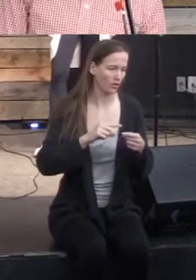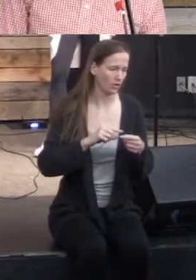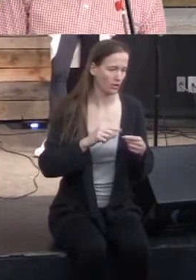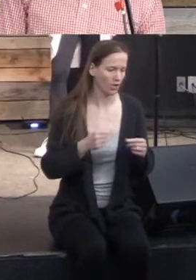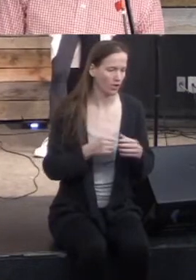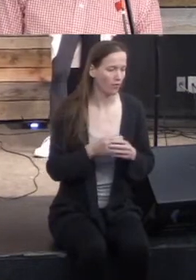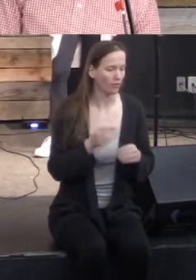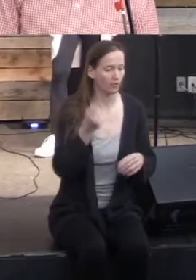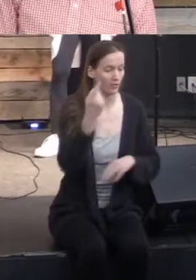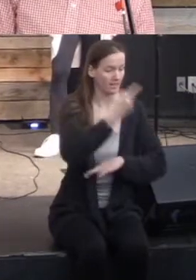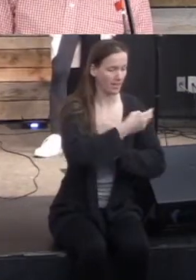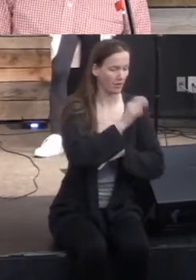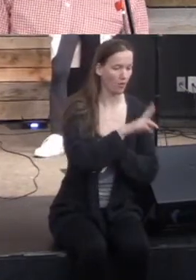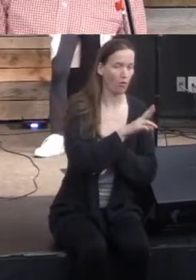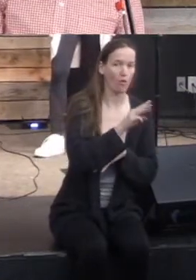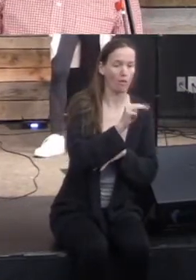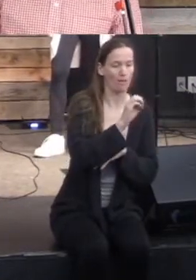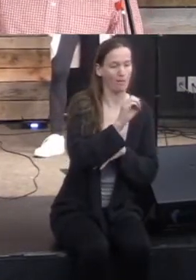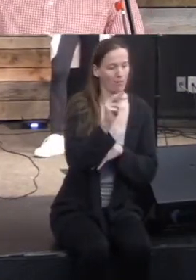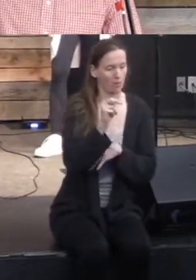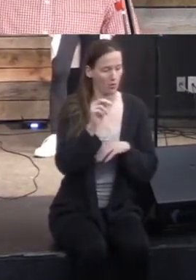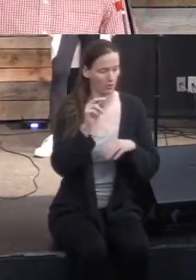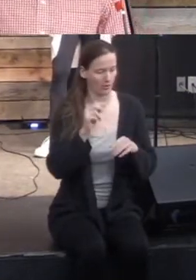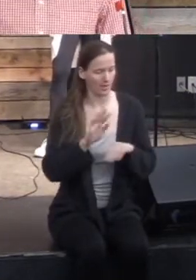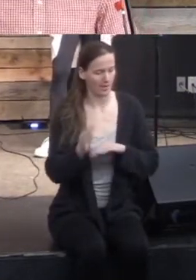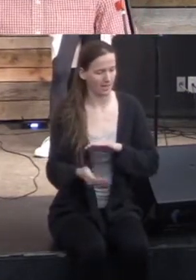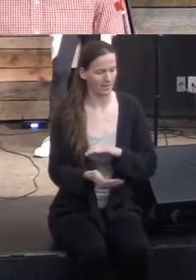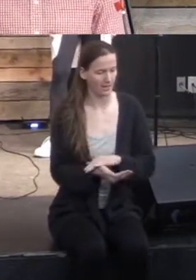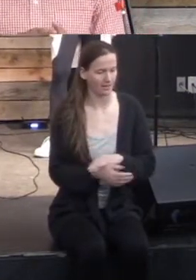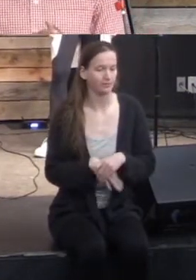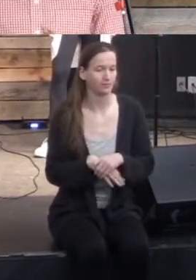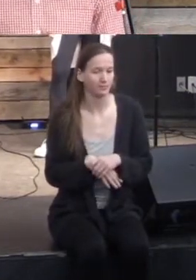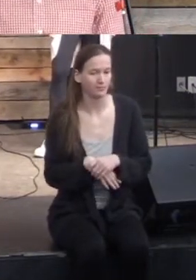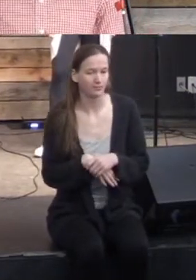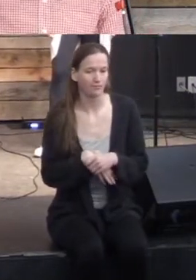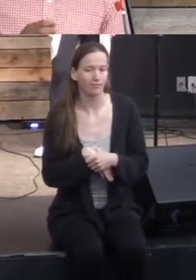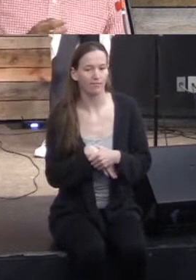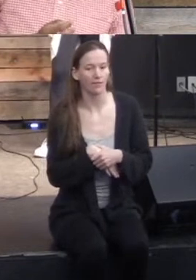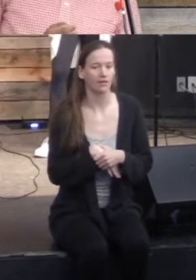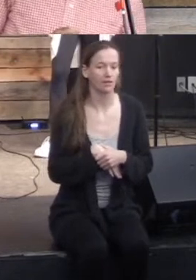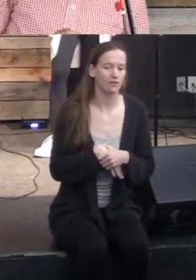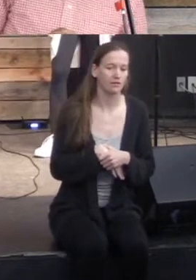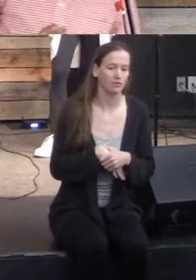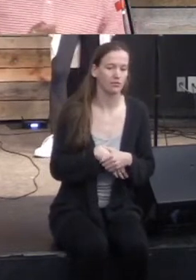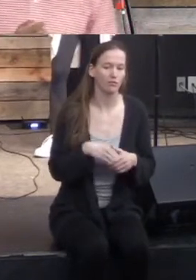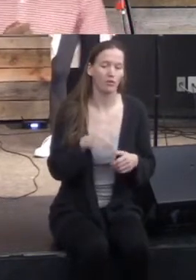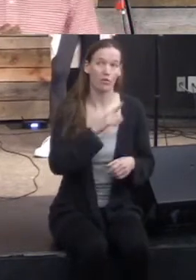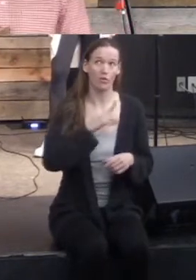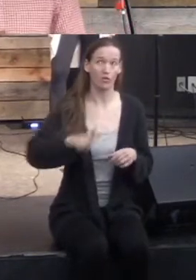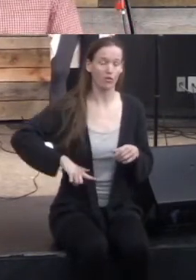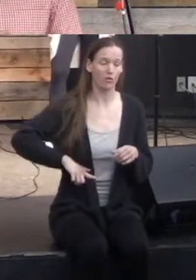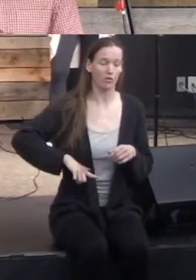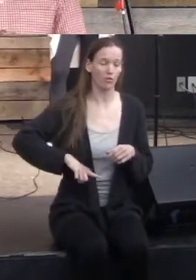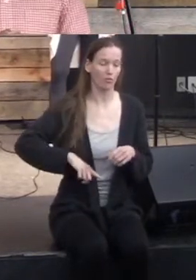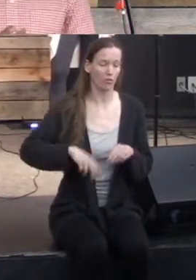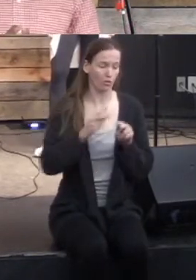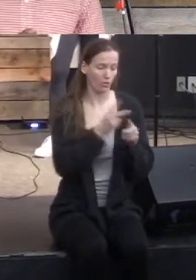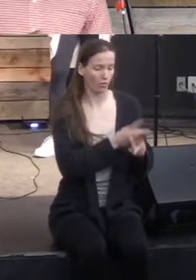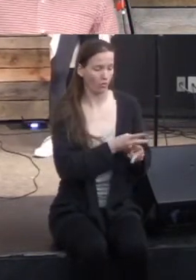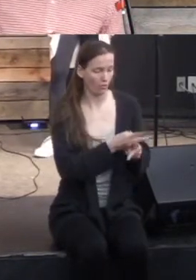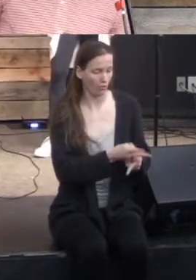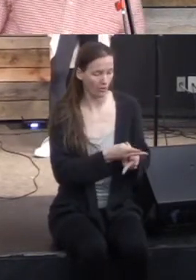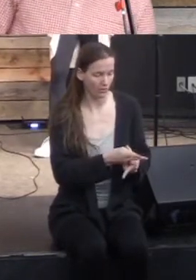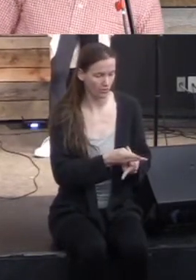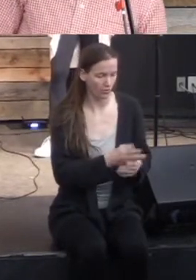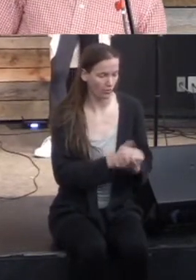by night. The Lord will keep you from all harm. He who watches over your life, the Lord will watch over you and your